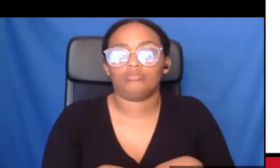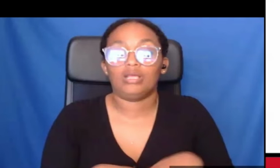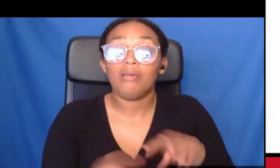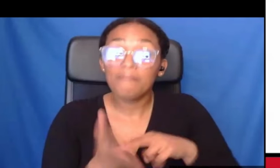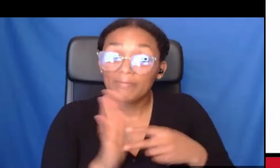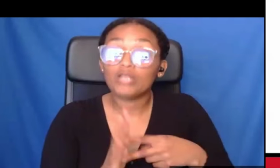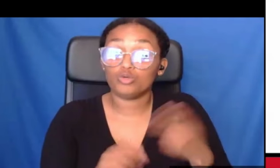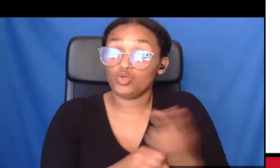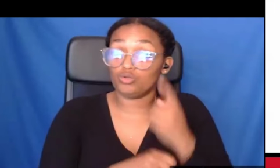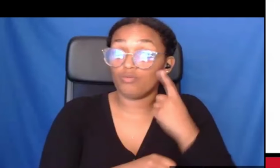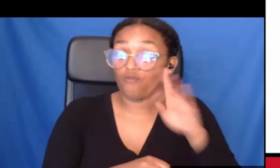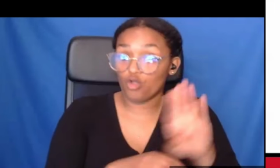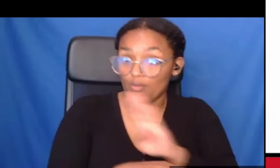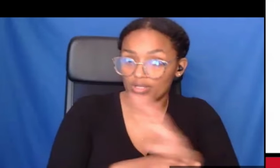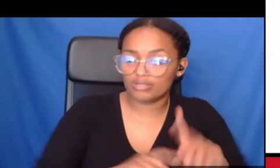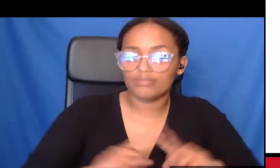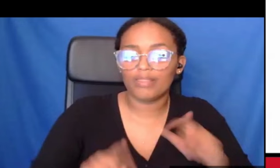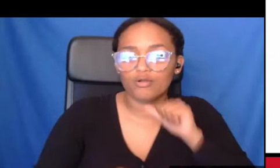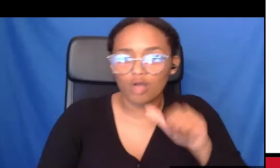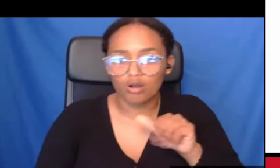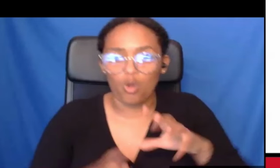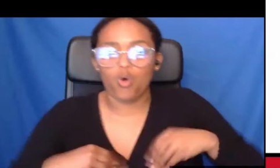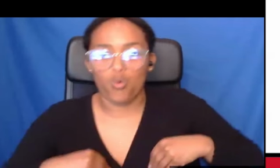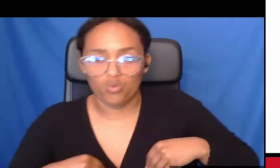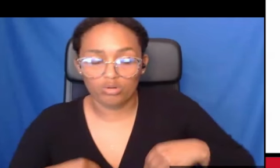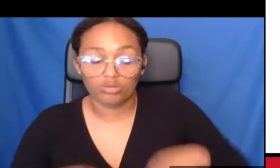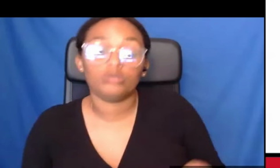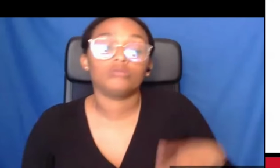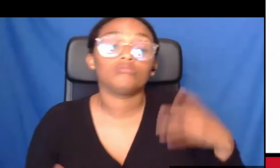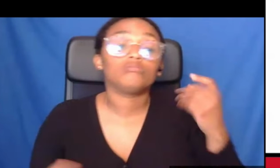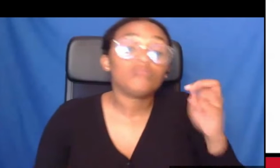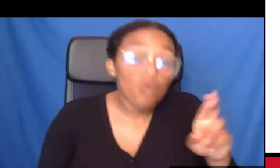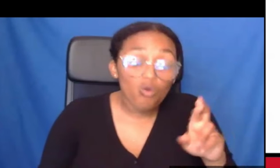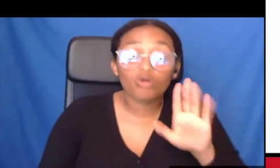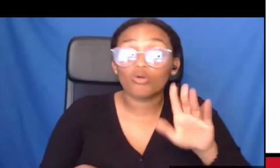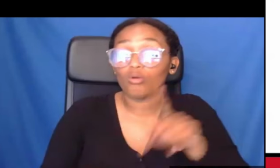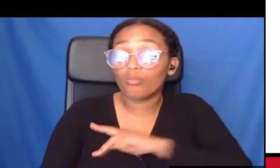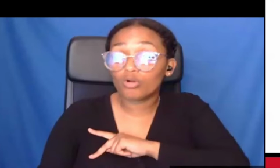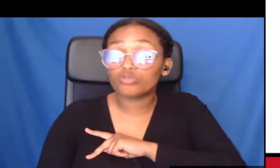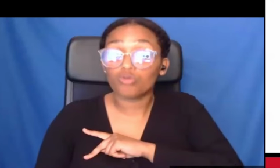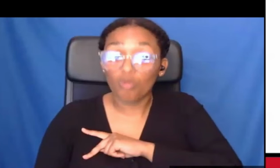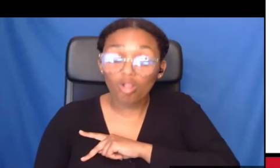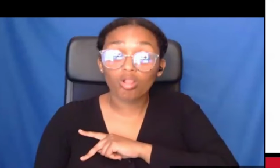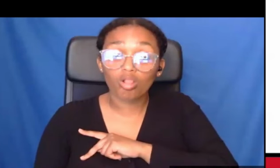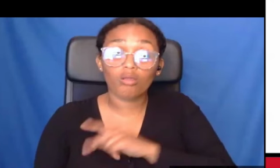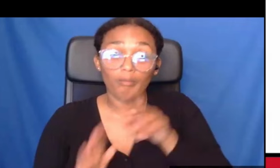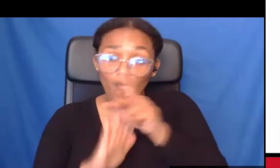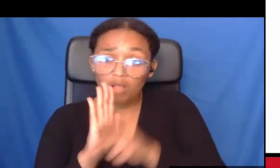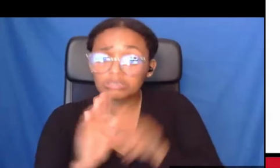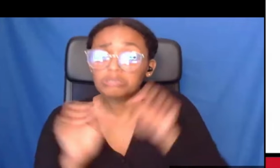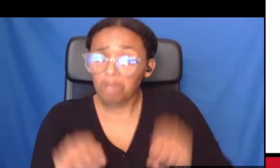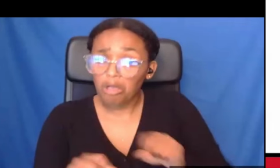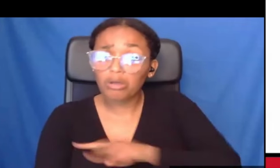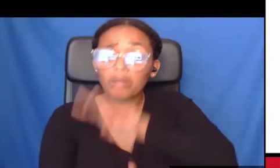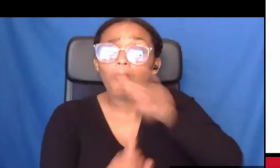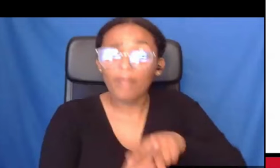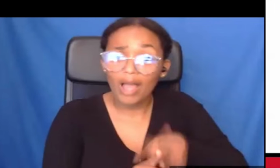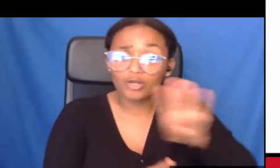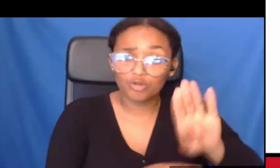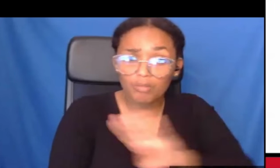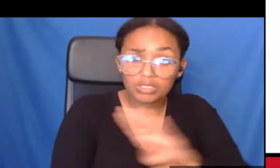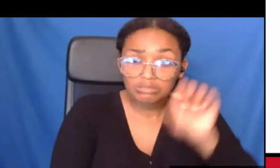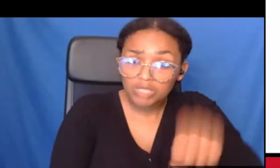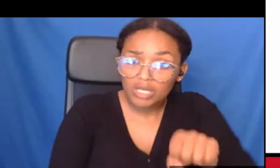you are running a business and your personal auto policy will work, but you need to check with your